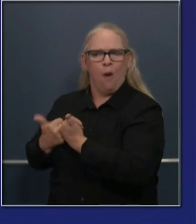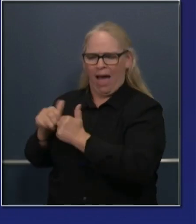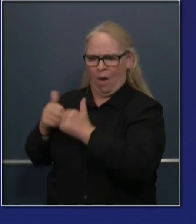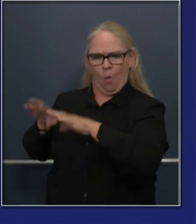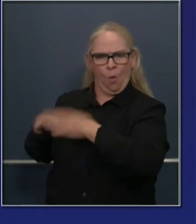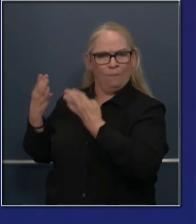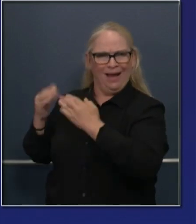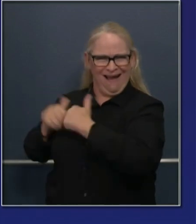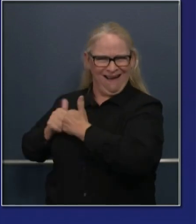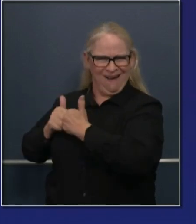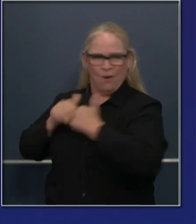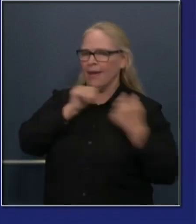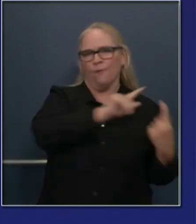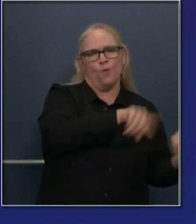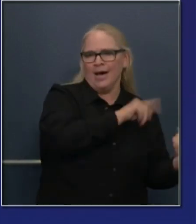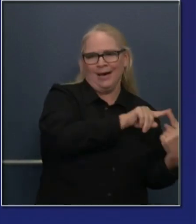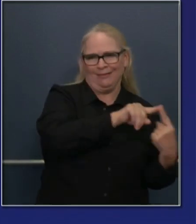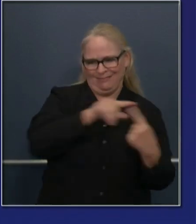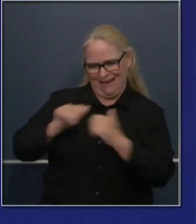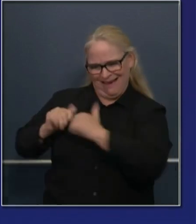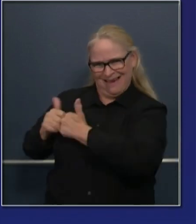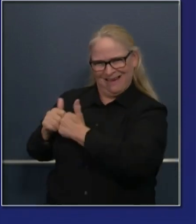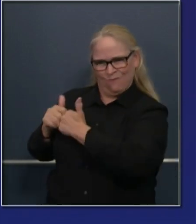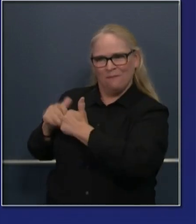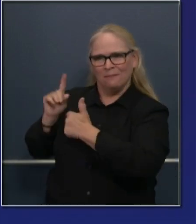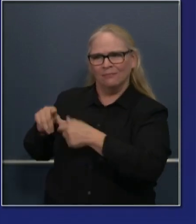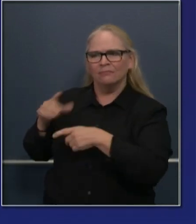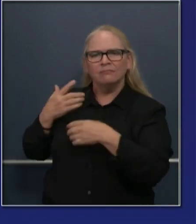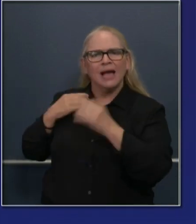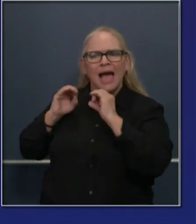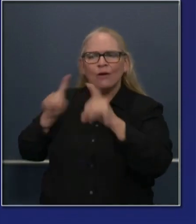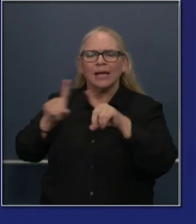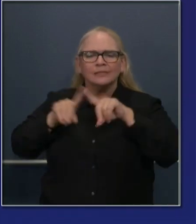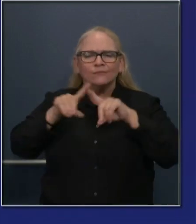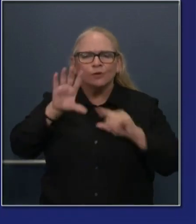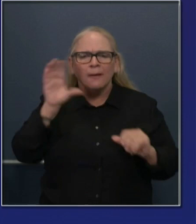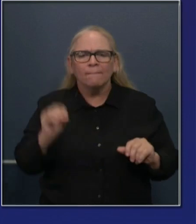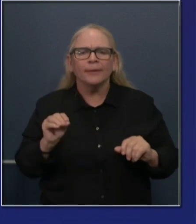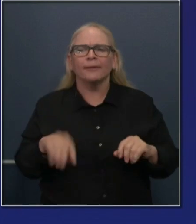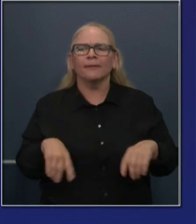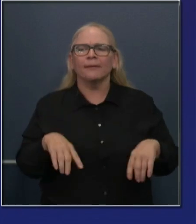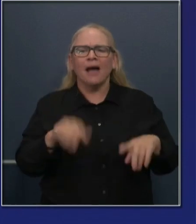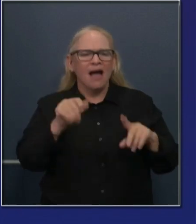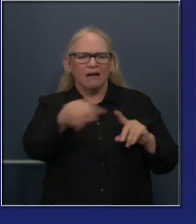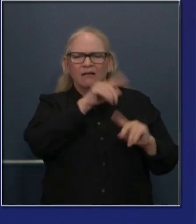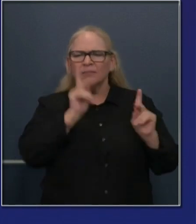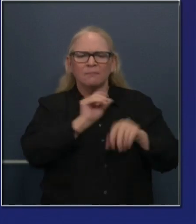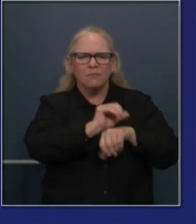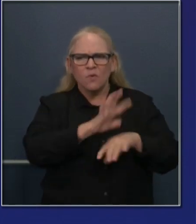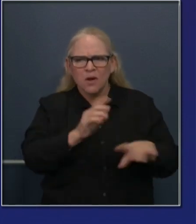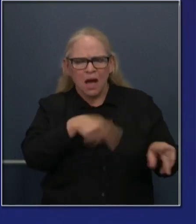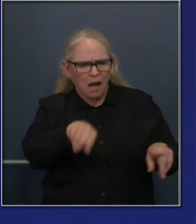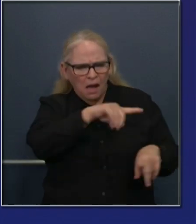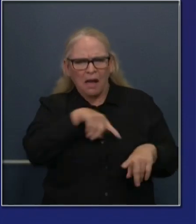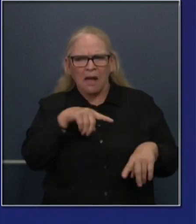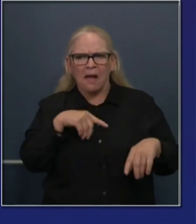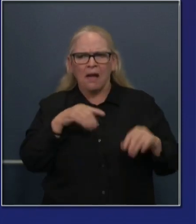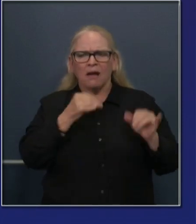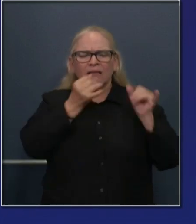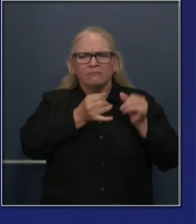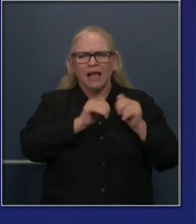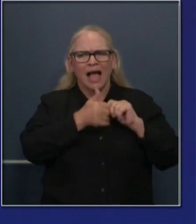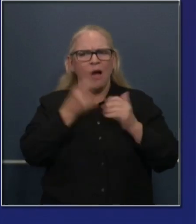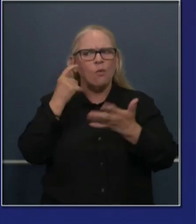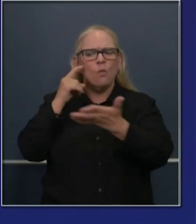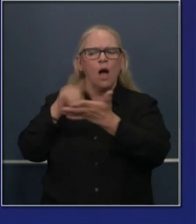our economy, the business owners in our economy, but individuals about what those guidelines are. I recognize that, and we have